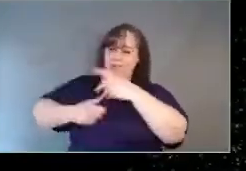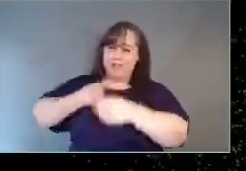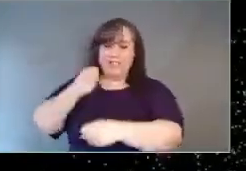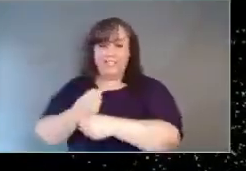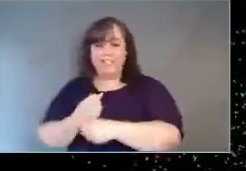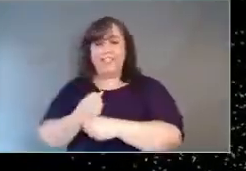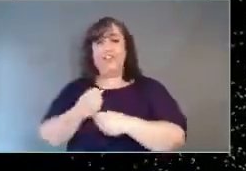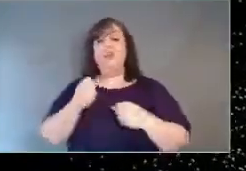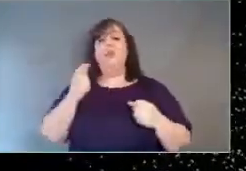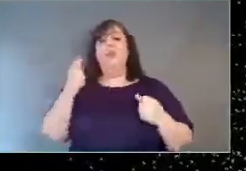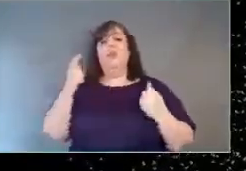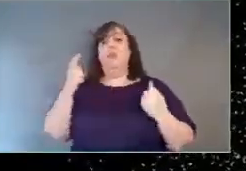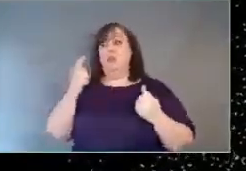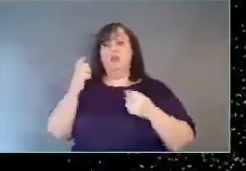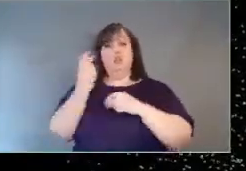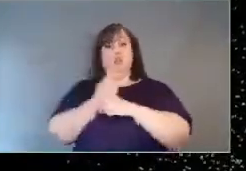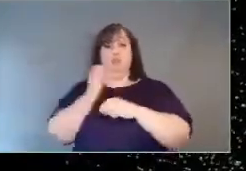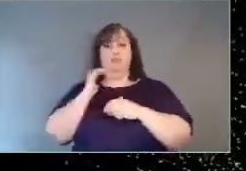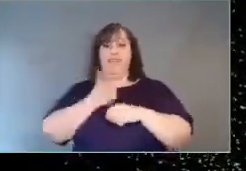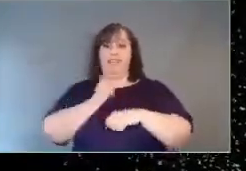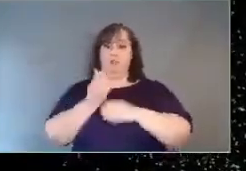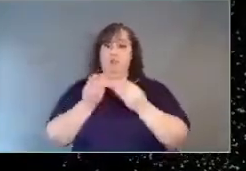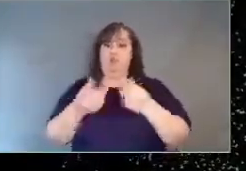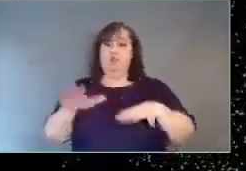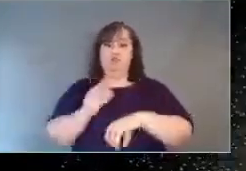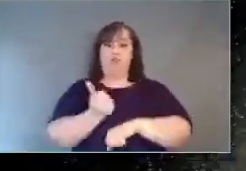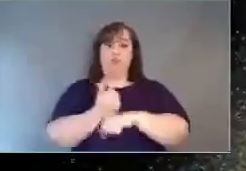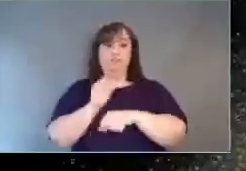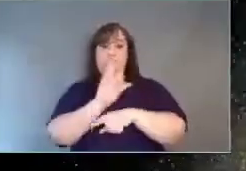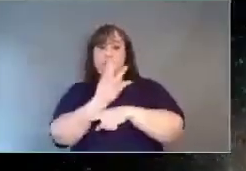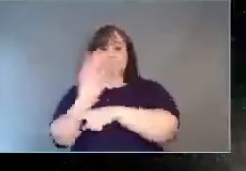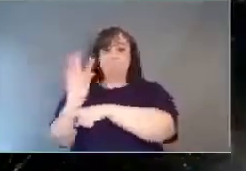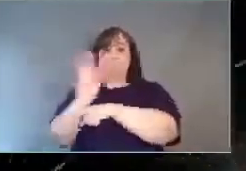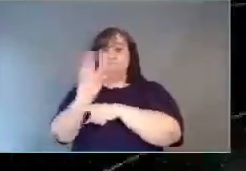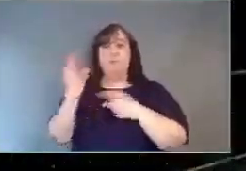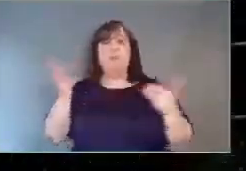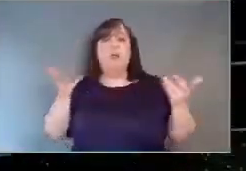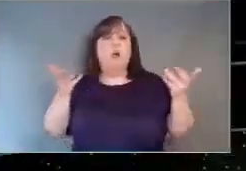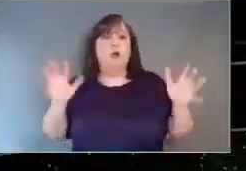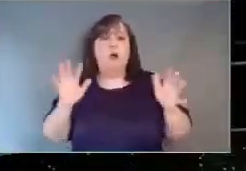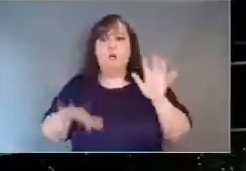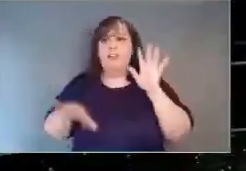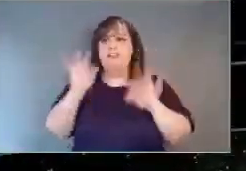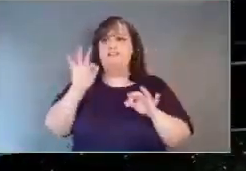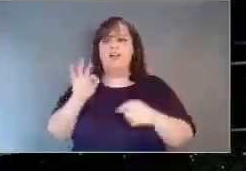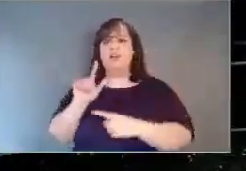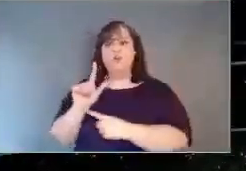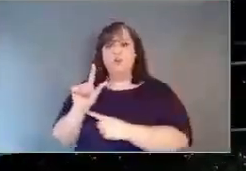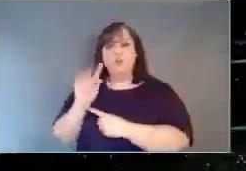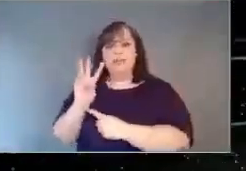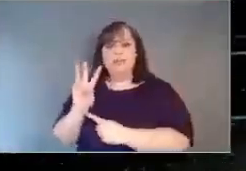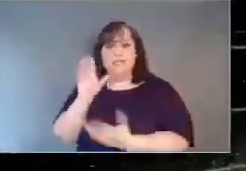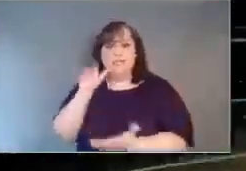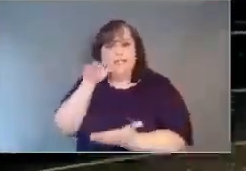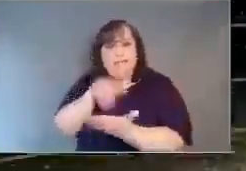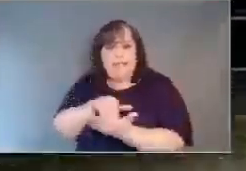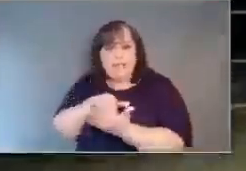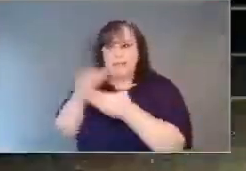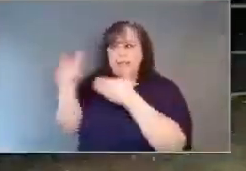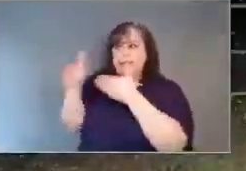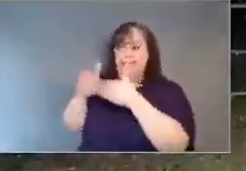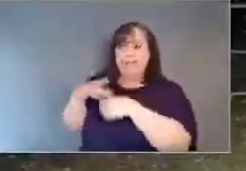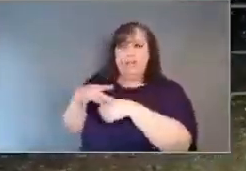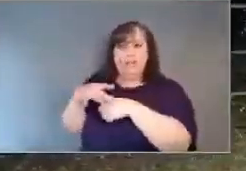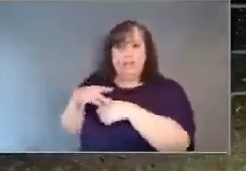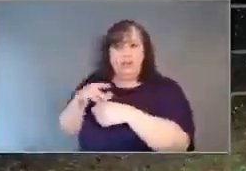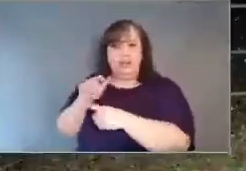26,000 near-Earth asteroids. But there's so many more to be found.